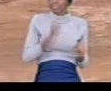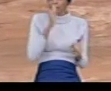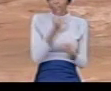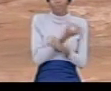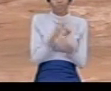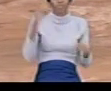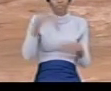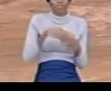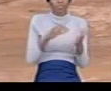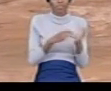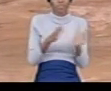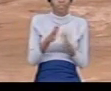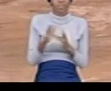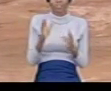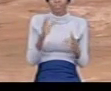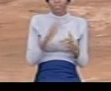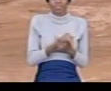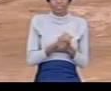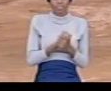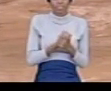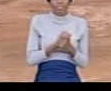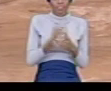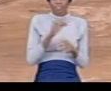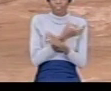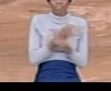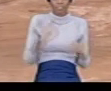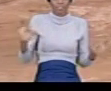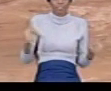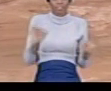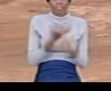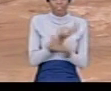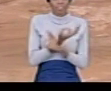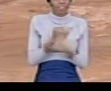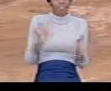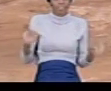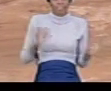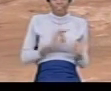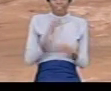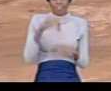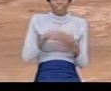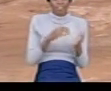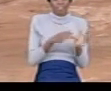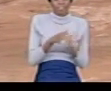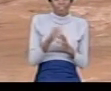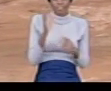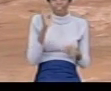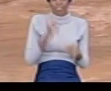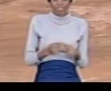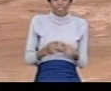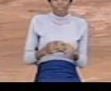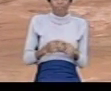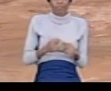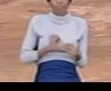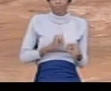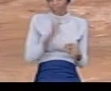in Jesus' name. Free, I'm free, I'm free in Jesus'